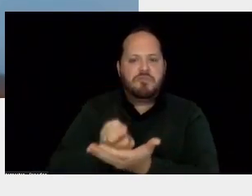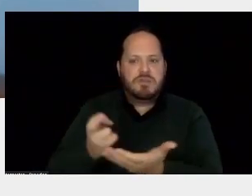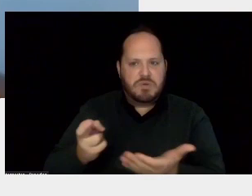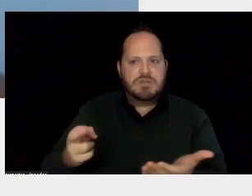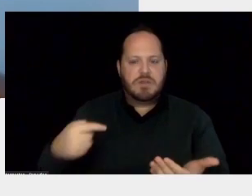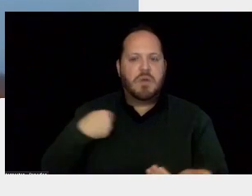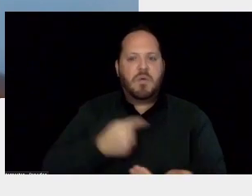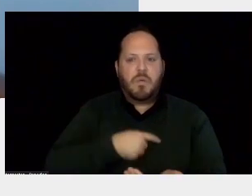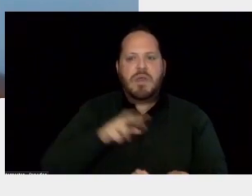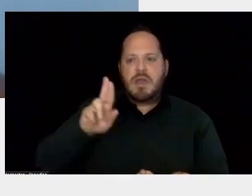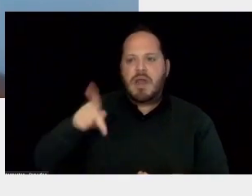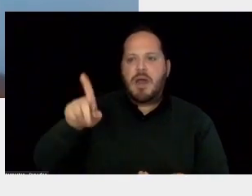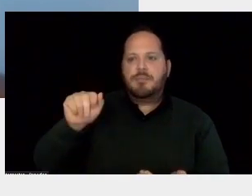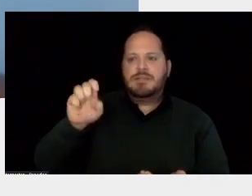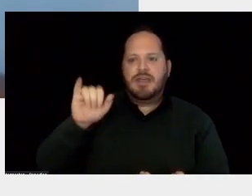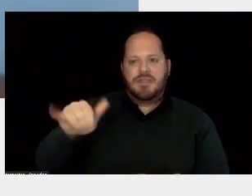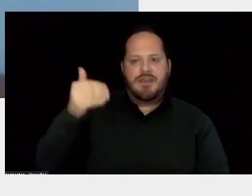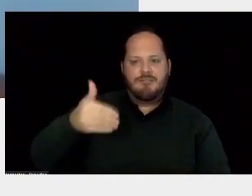frequently.